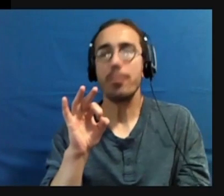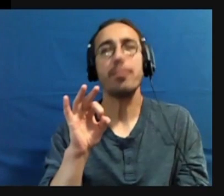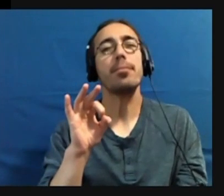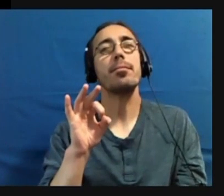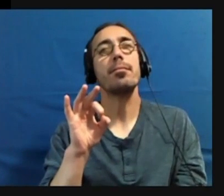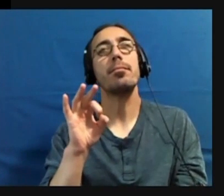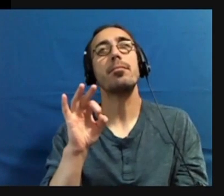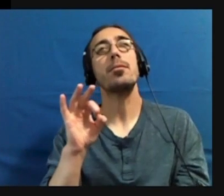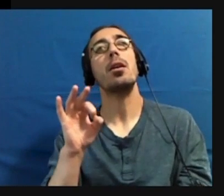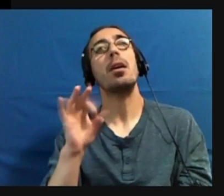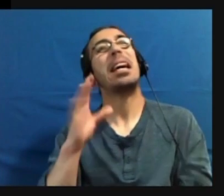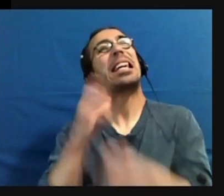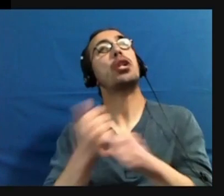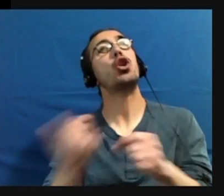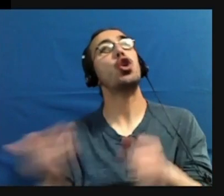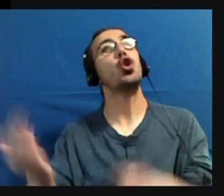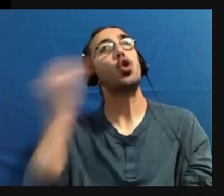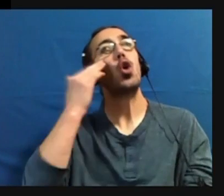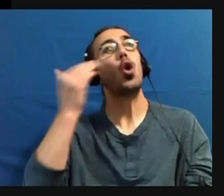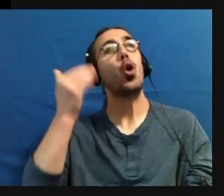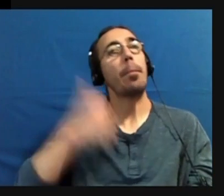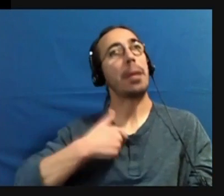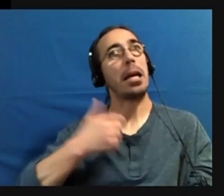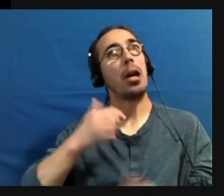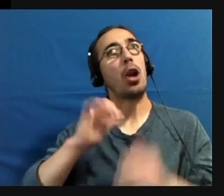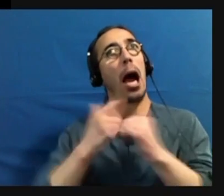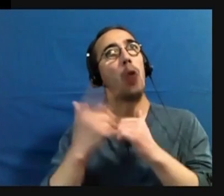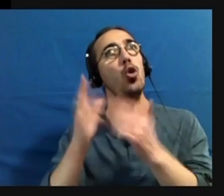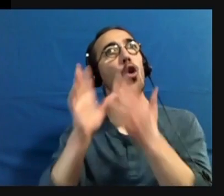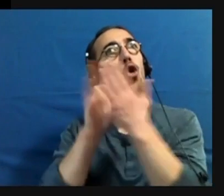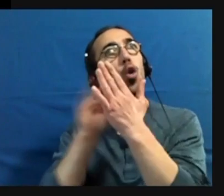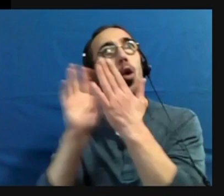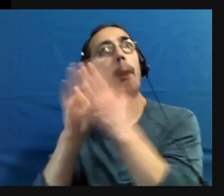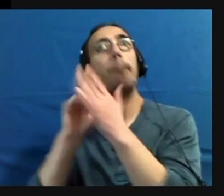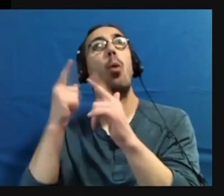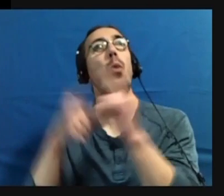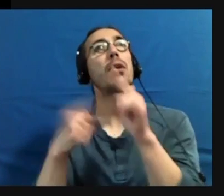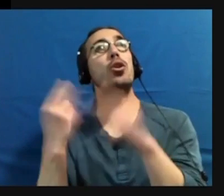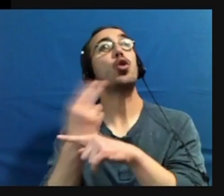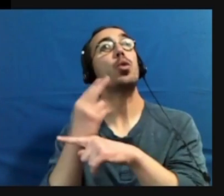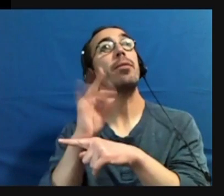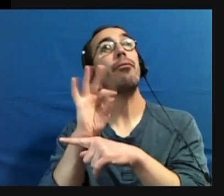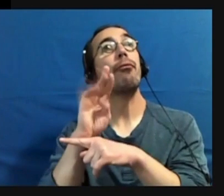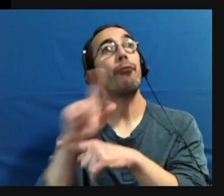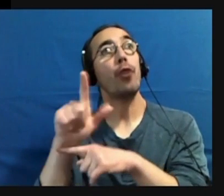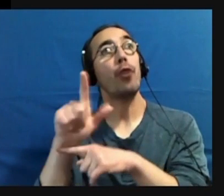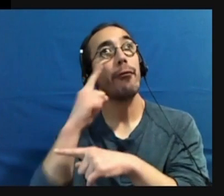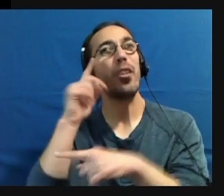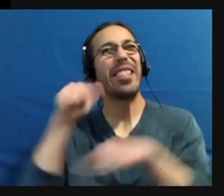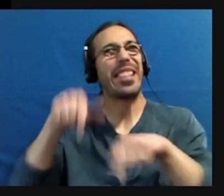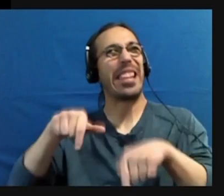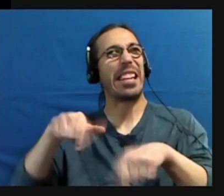get to know me and how I like to learn, but also what is useful for these things.